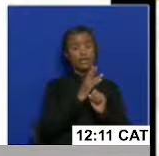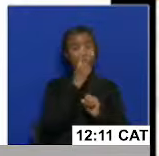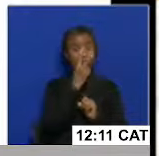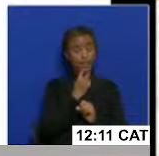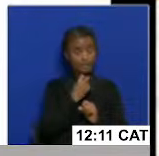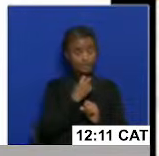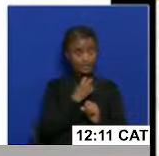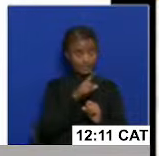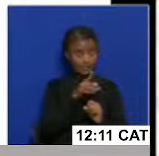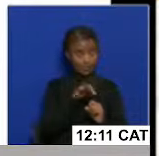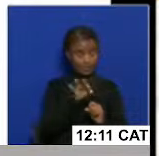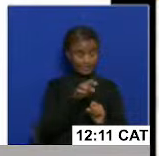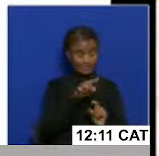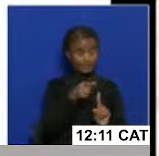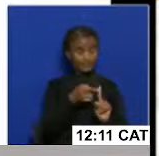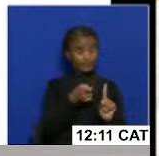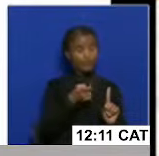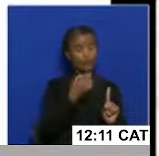Stoles?